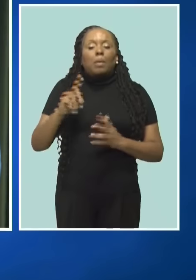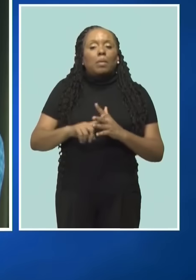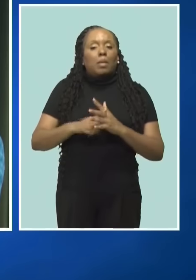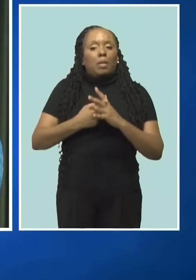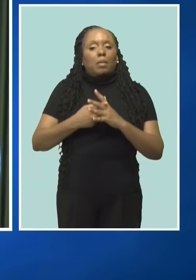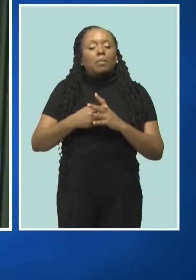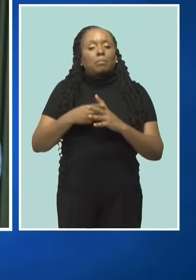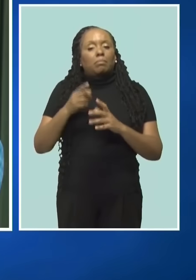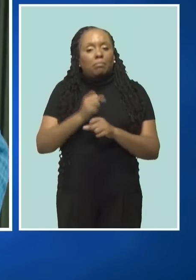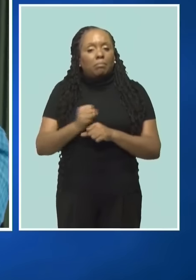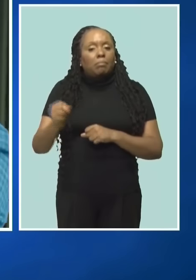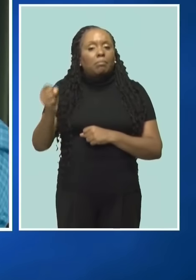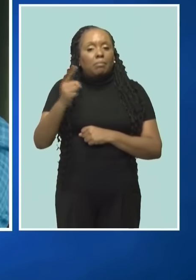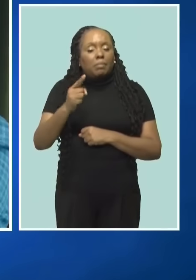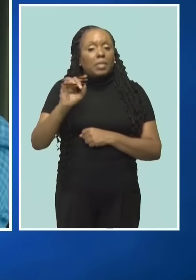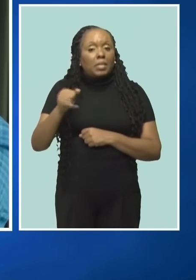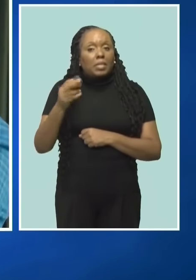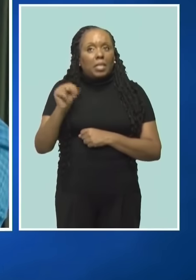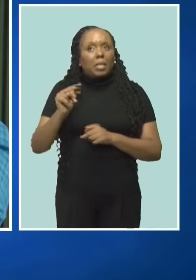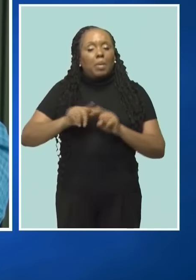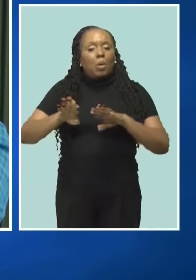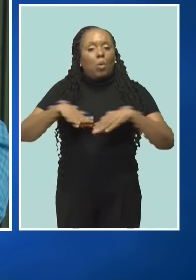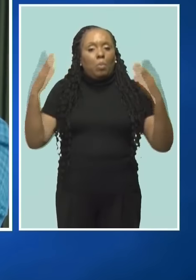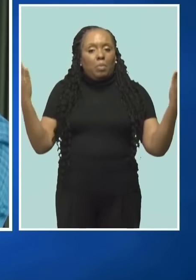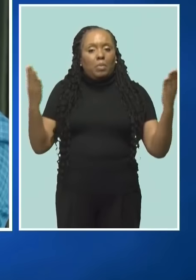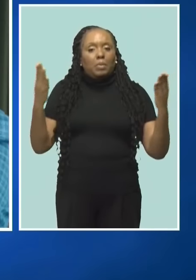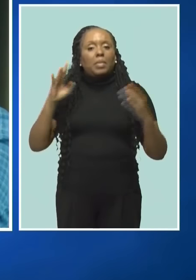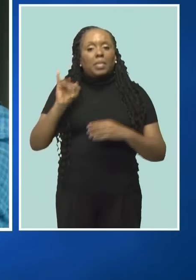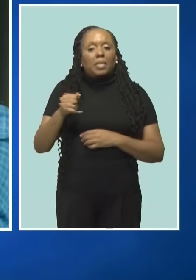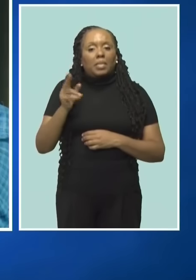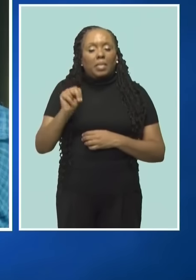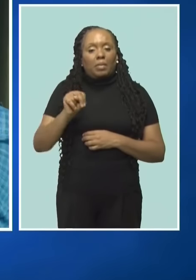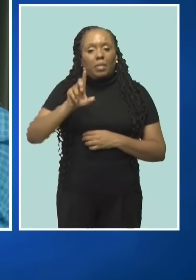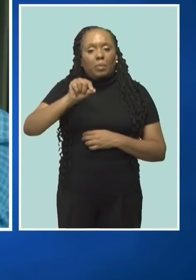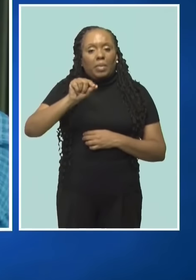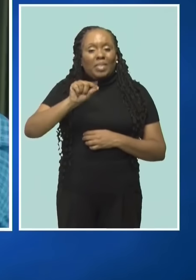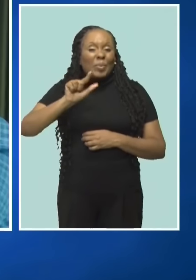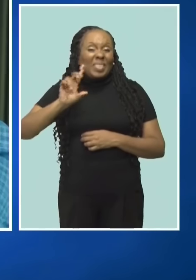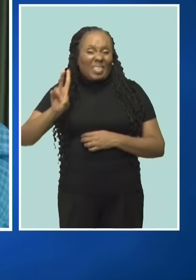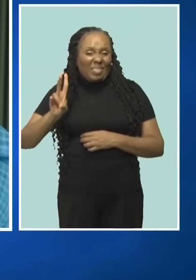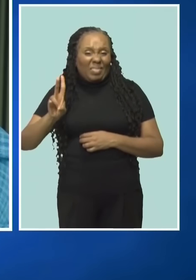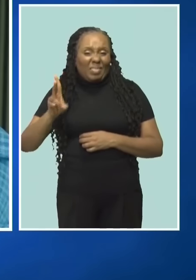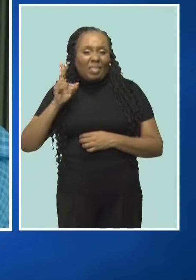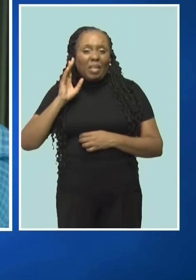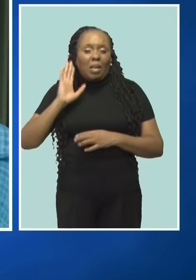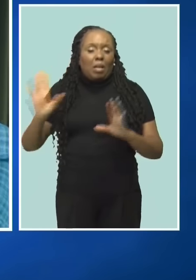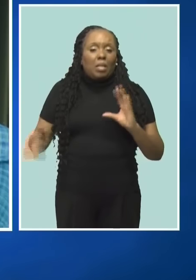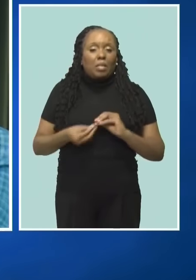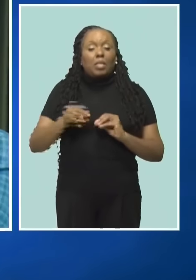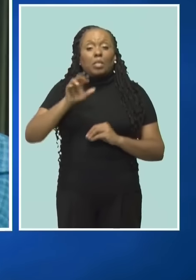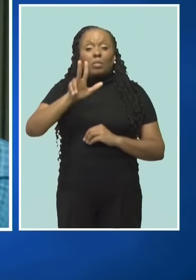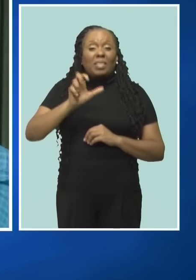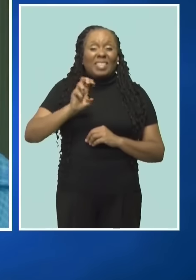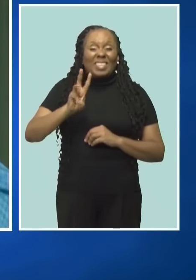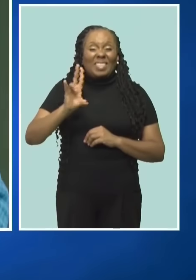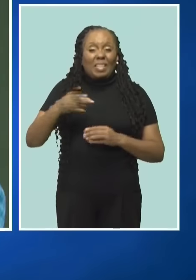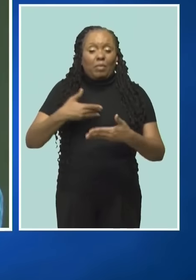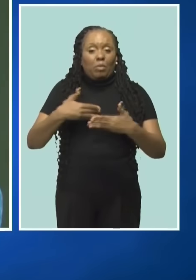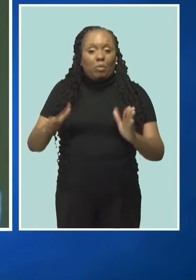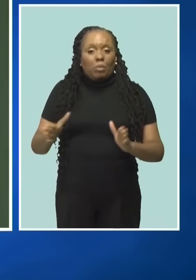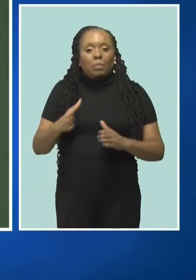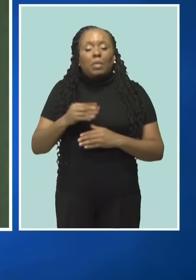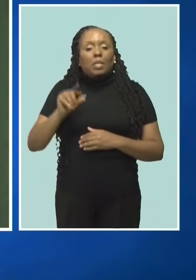of 2025 and to open in early January 2027, offering 367 rooms and 28